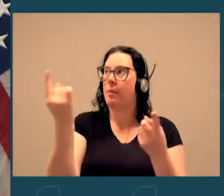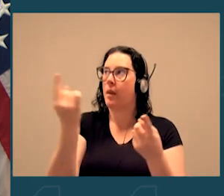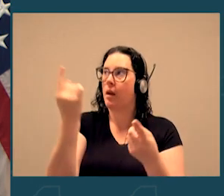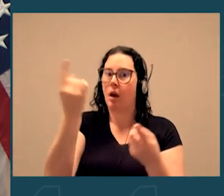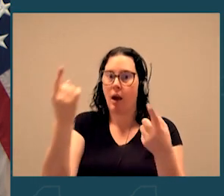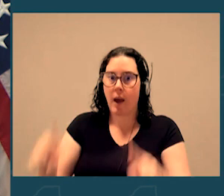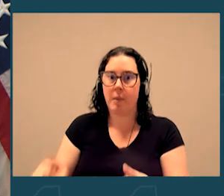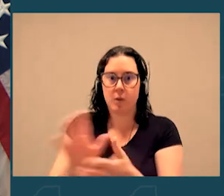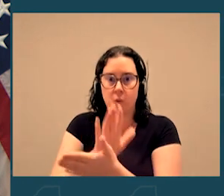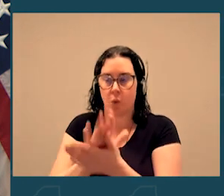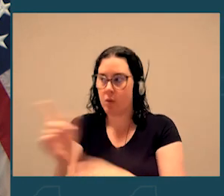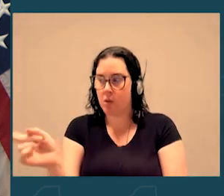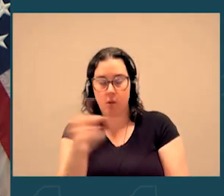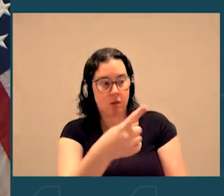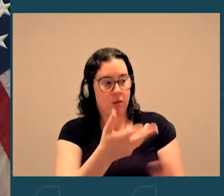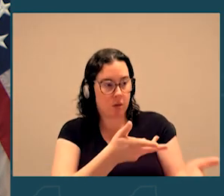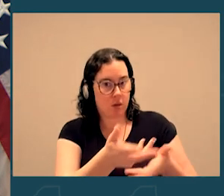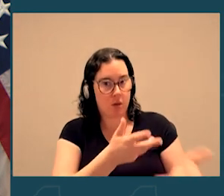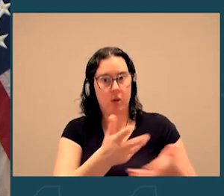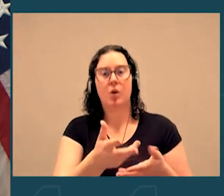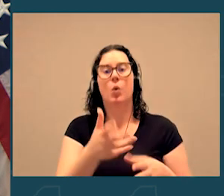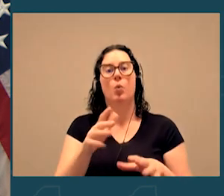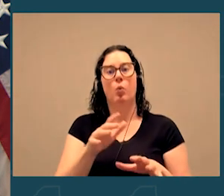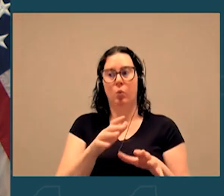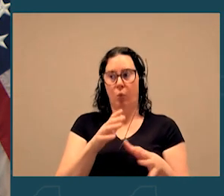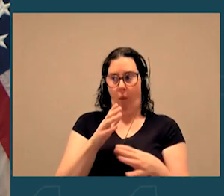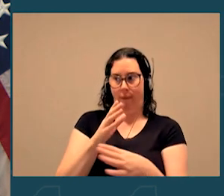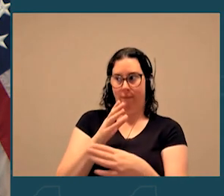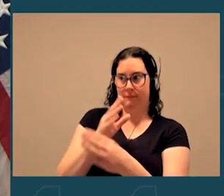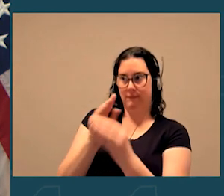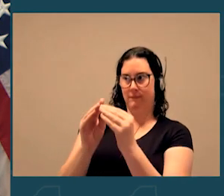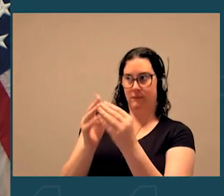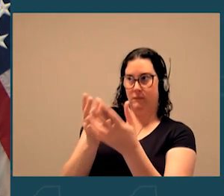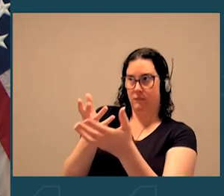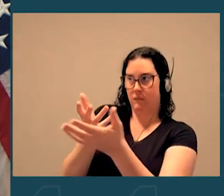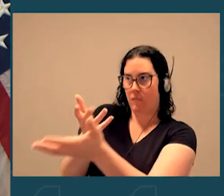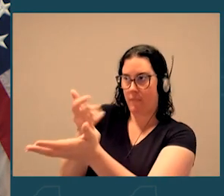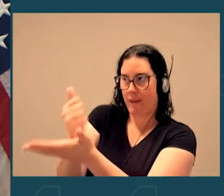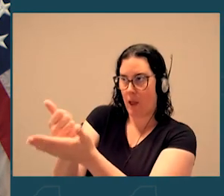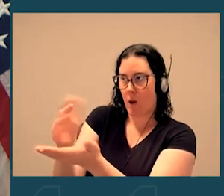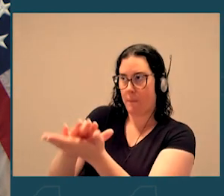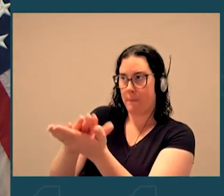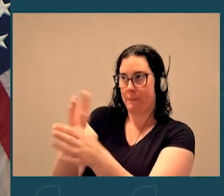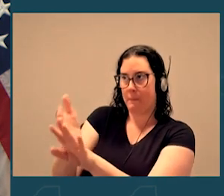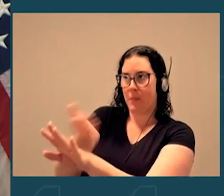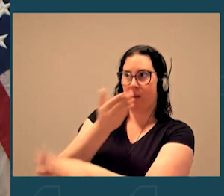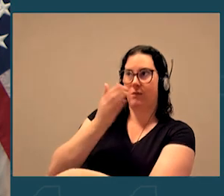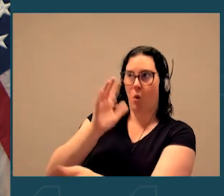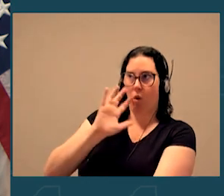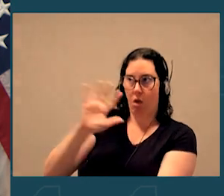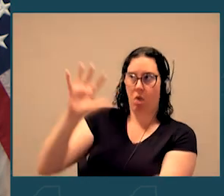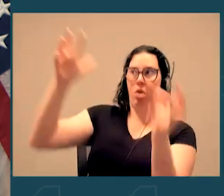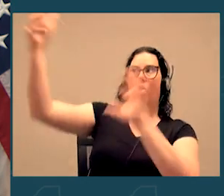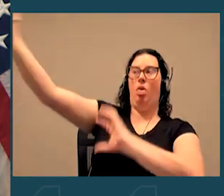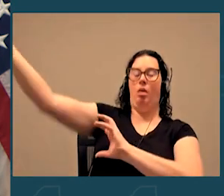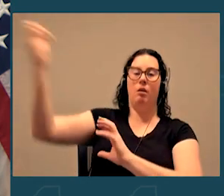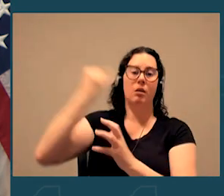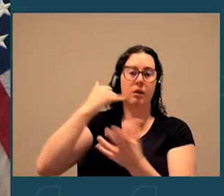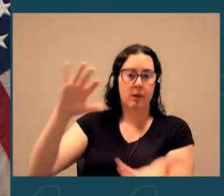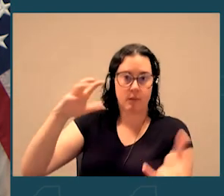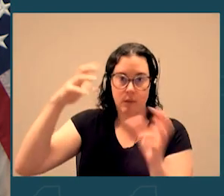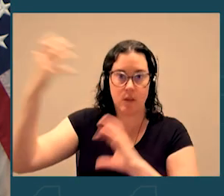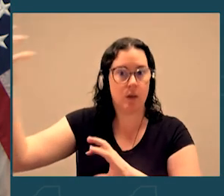them before they fall too hard, because if they fall hard, we'll be spending a lifetime getting them back